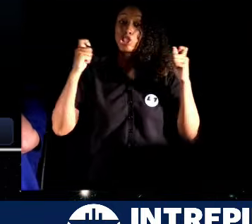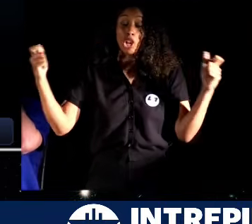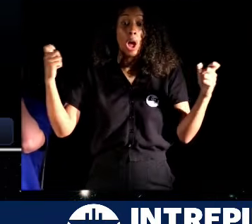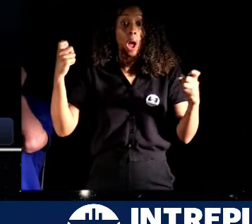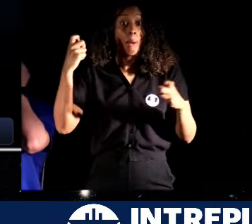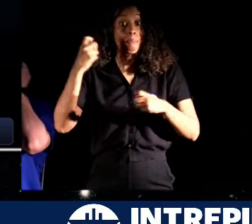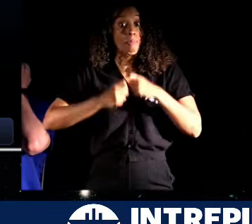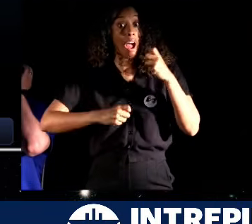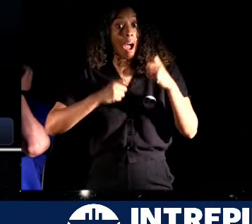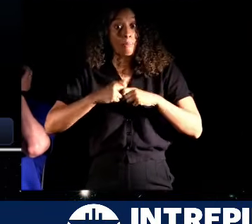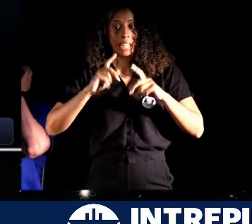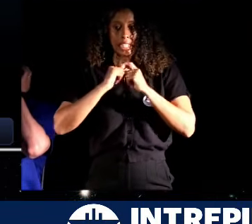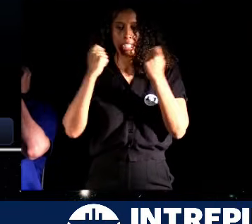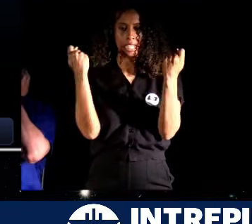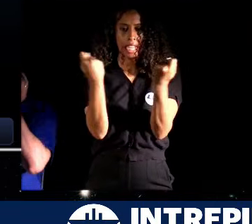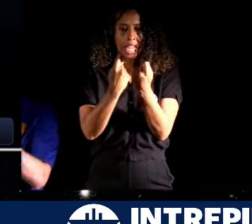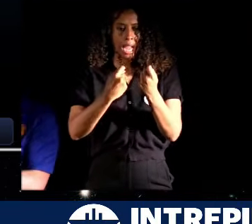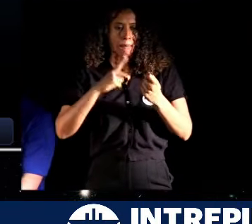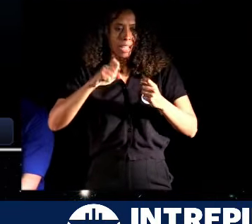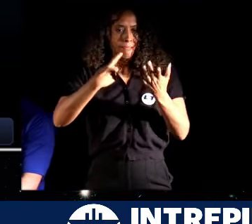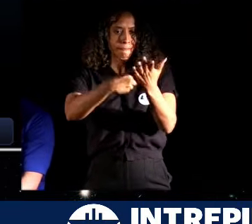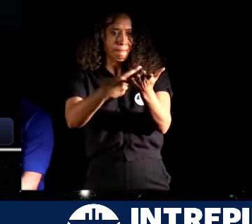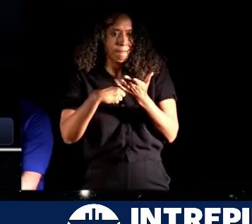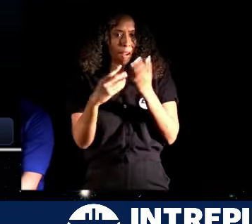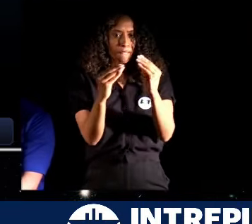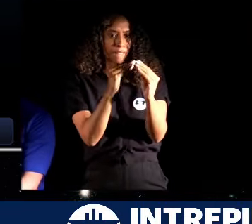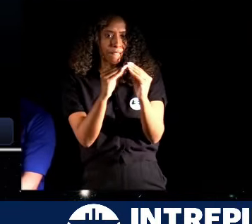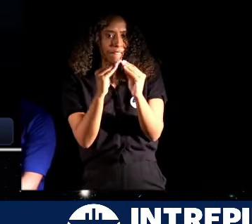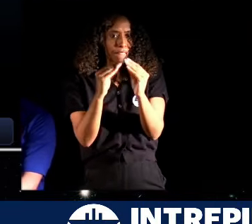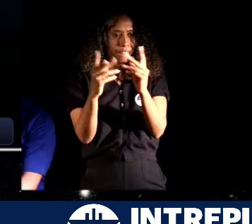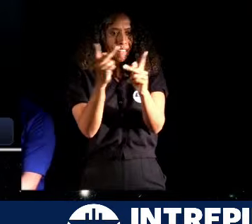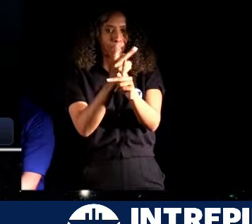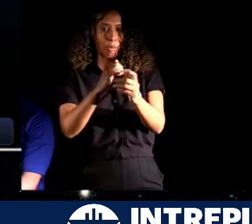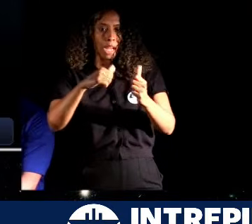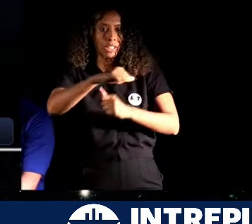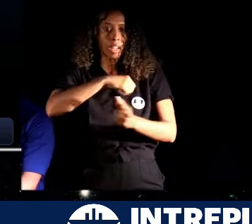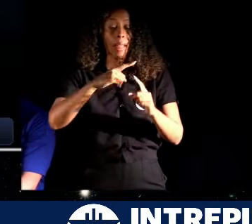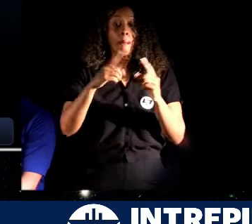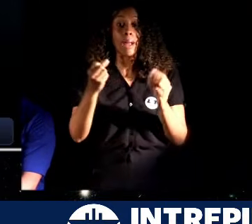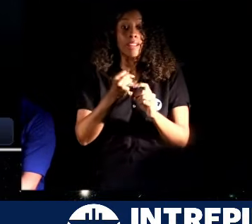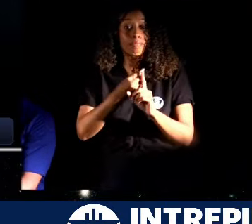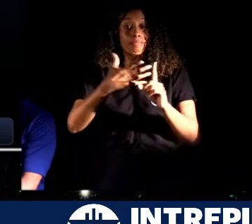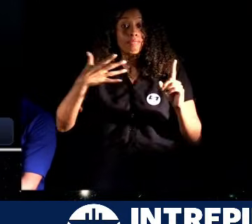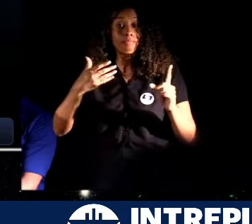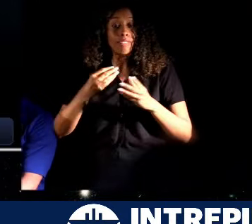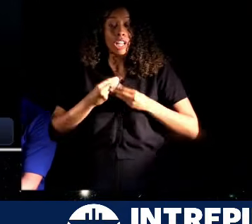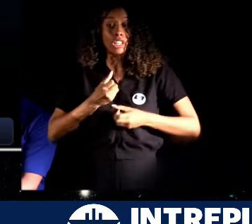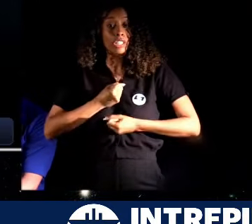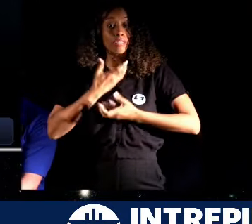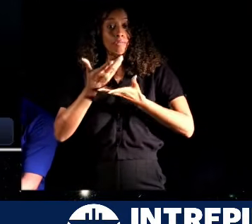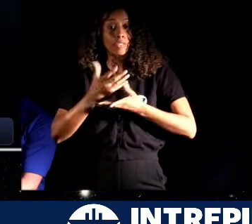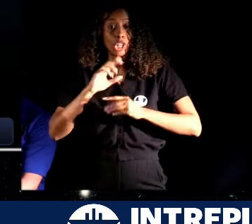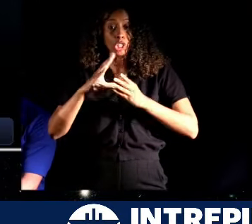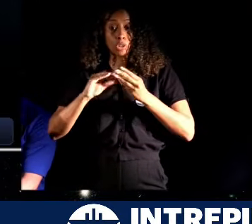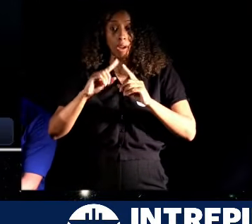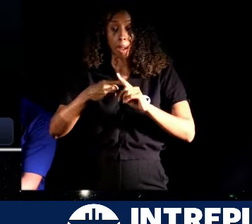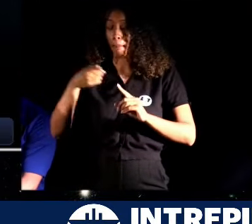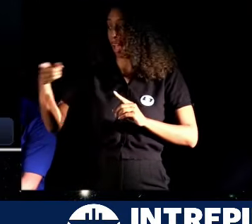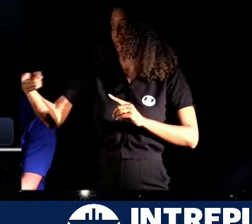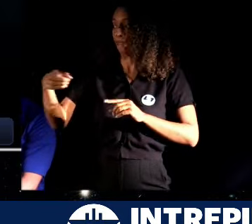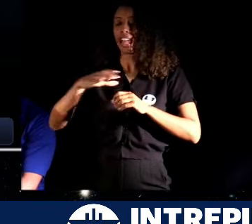that basically the team has to overcome. But let me tell you a little bit of a story about the heat shield. The development of the heat